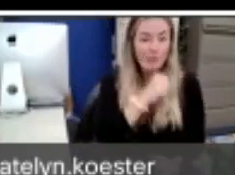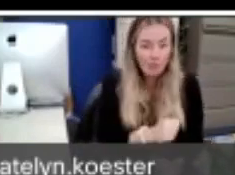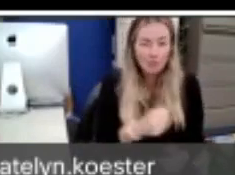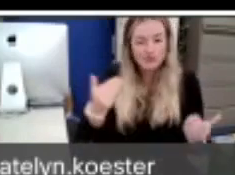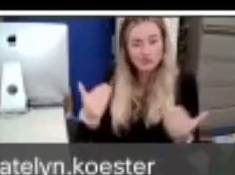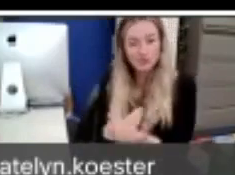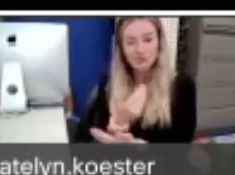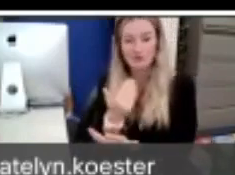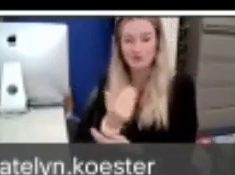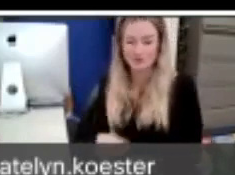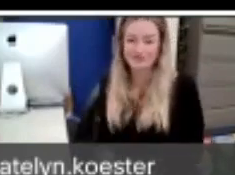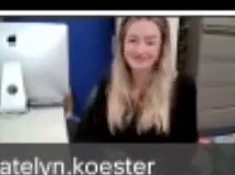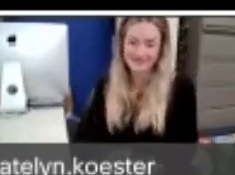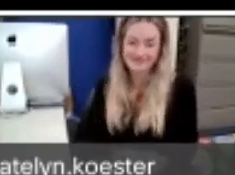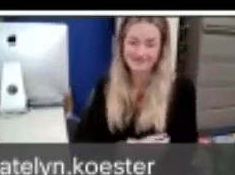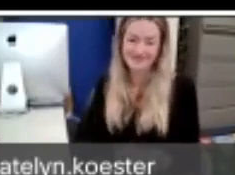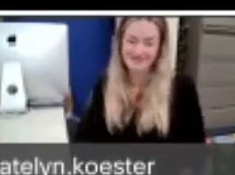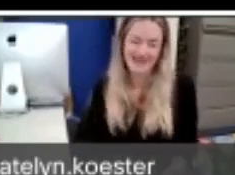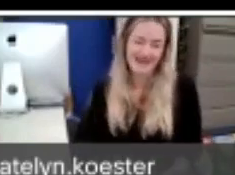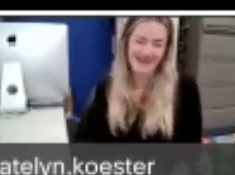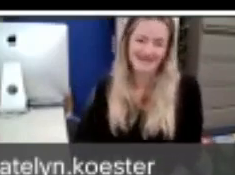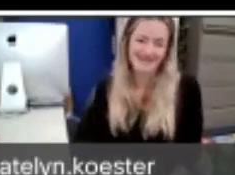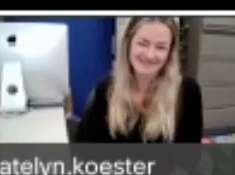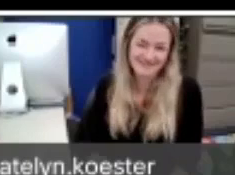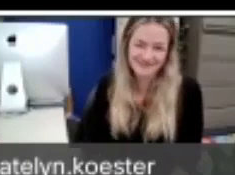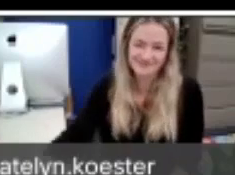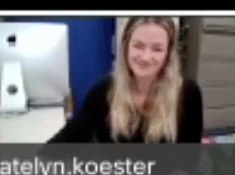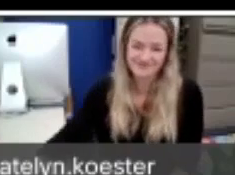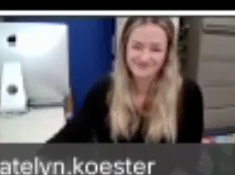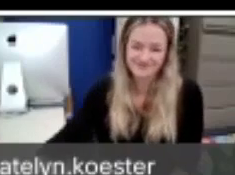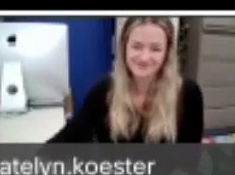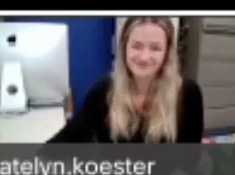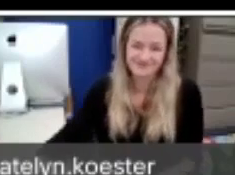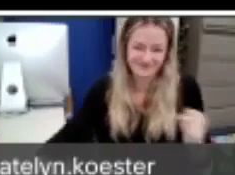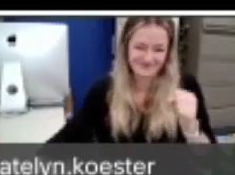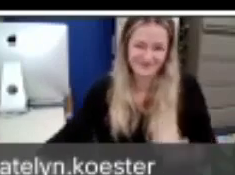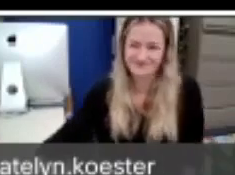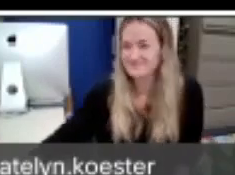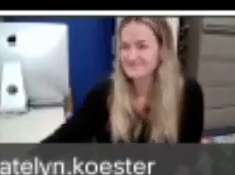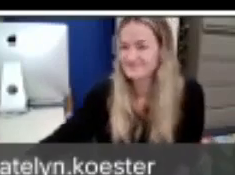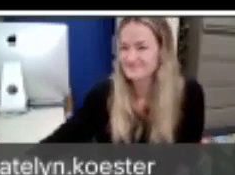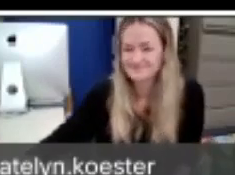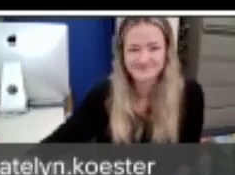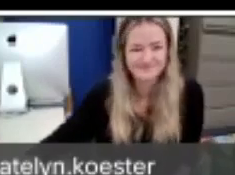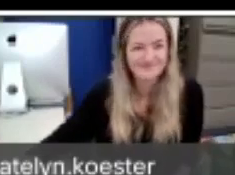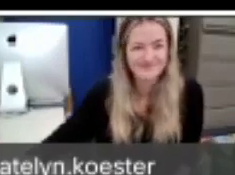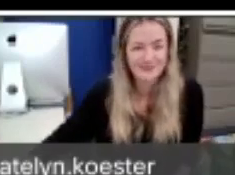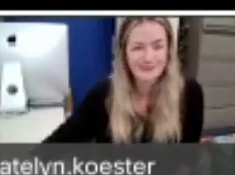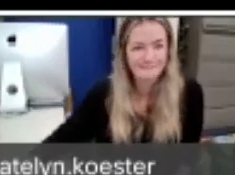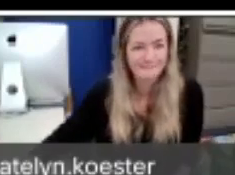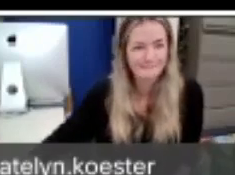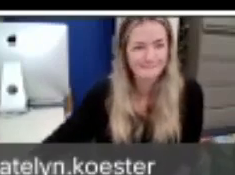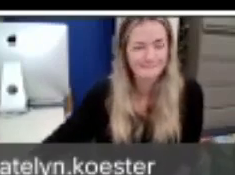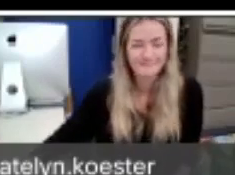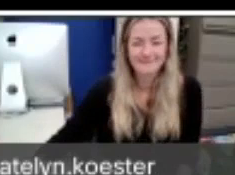Mm-hmm. Some signs change, like from the old fashioned signs, and then they change and they have new signs, more modern, I